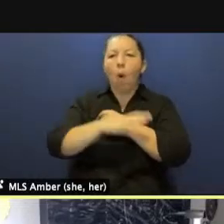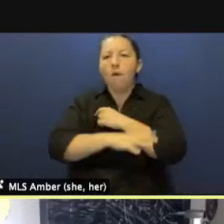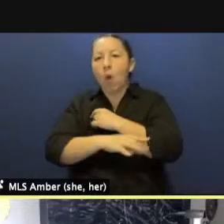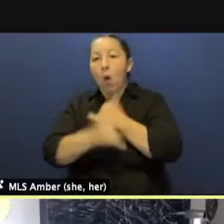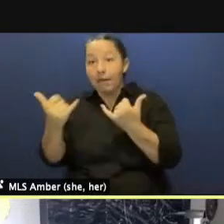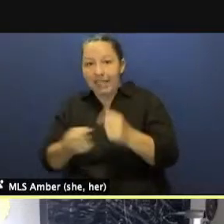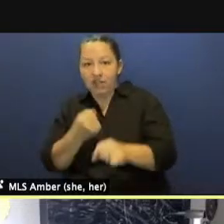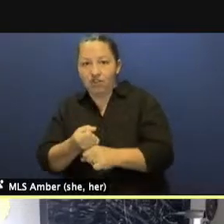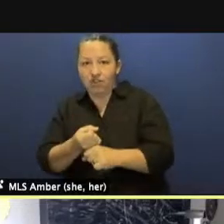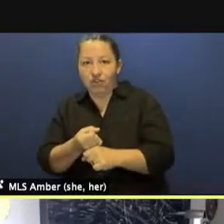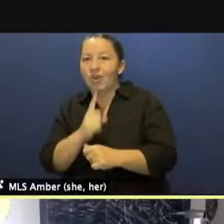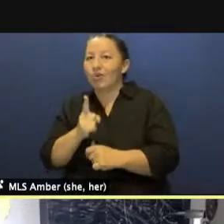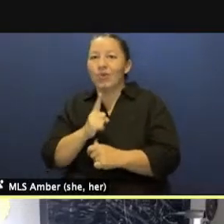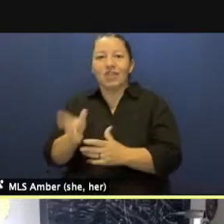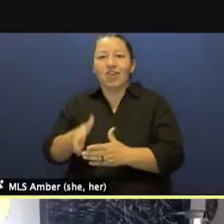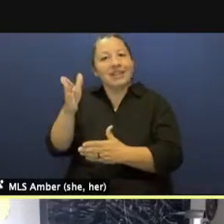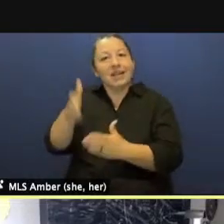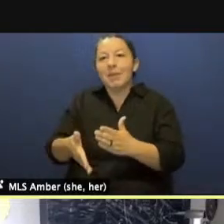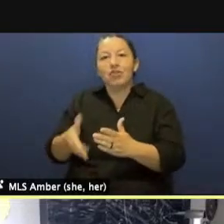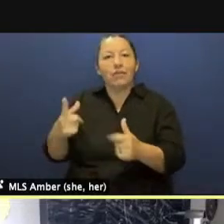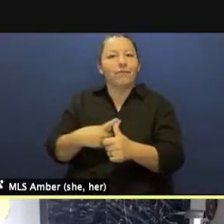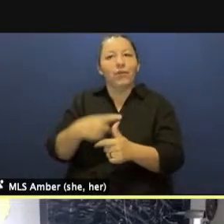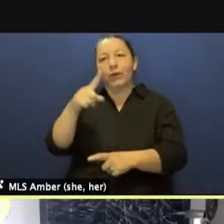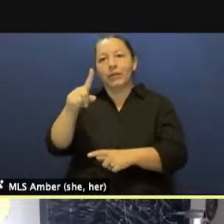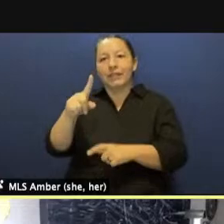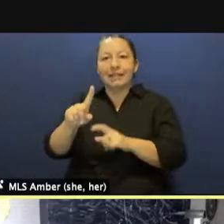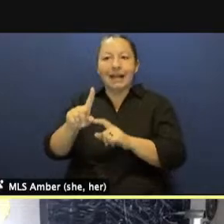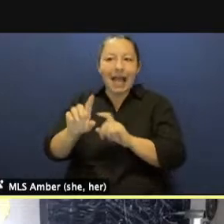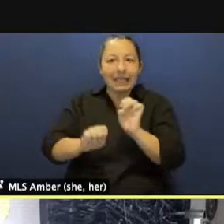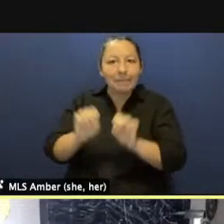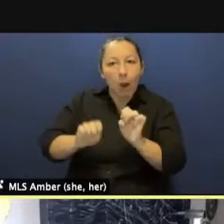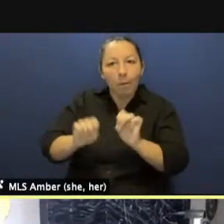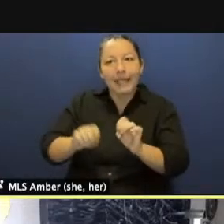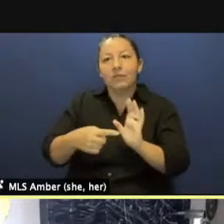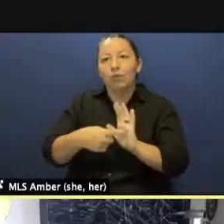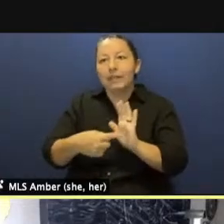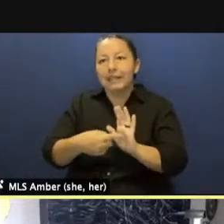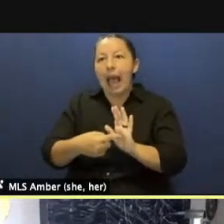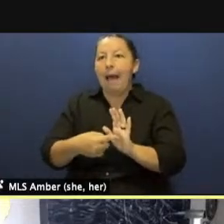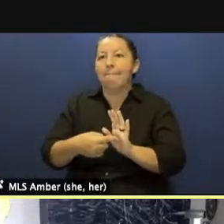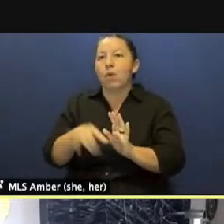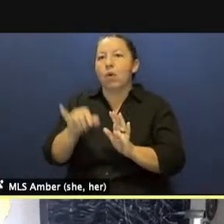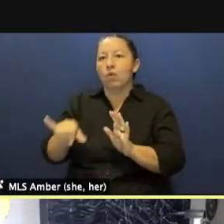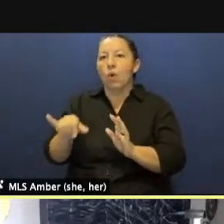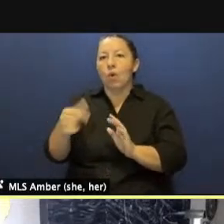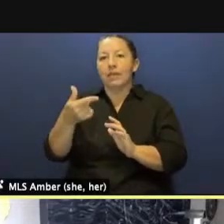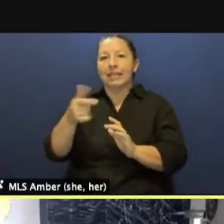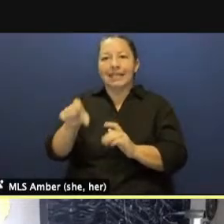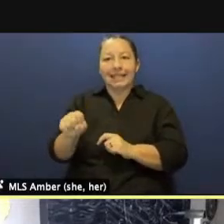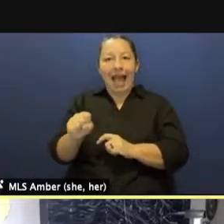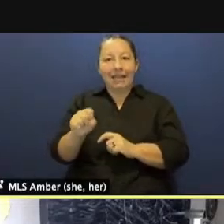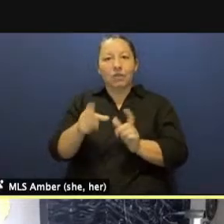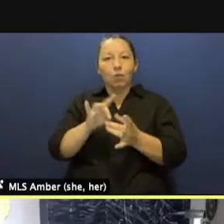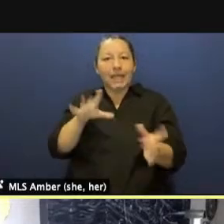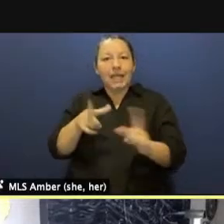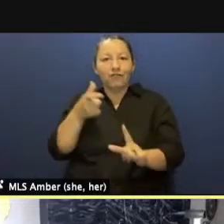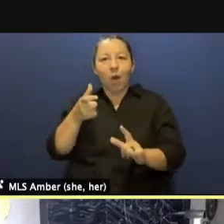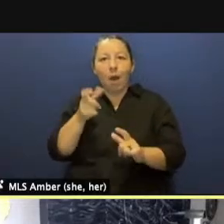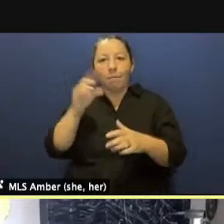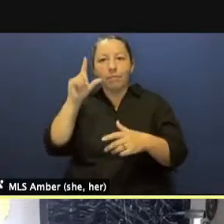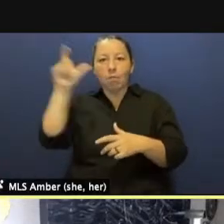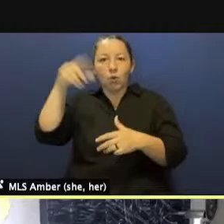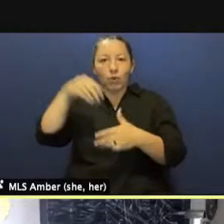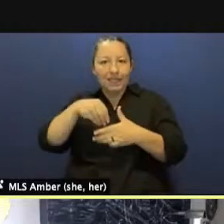really a completion of the first experiments to sample endogenous gases released from the lunar